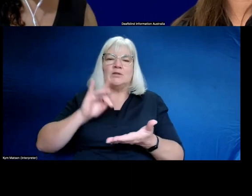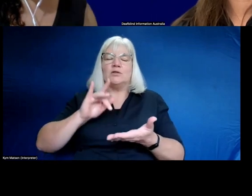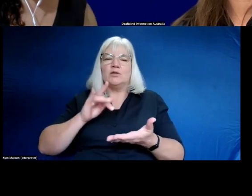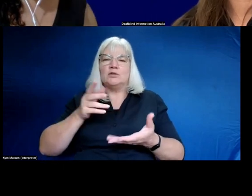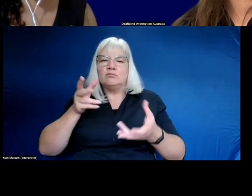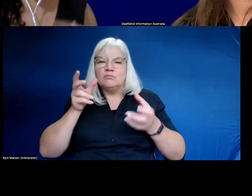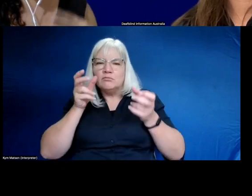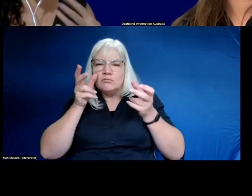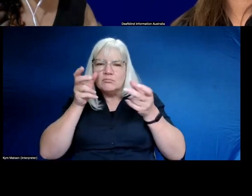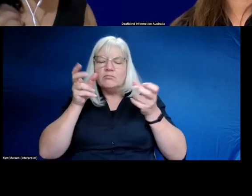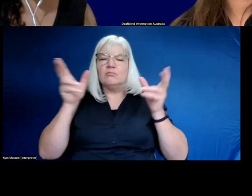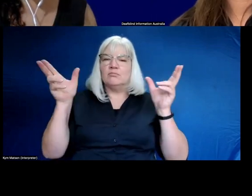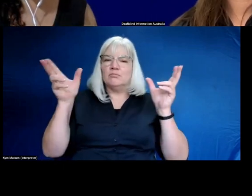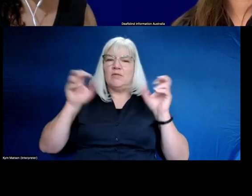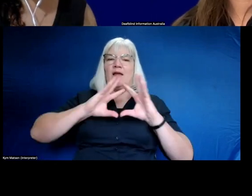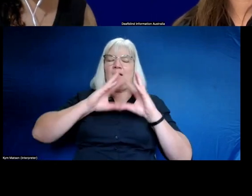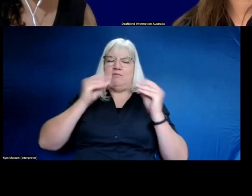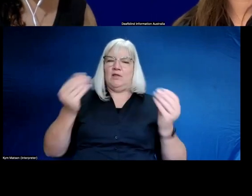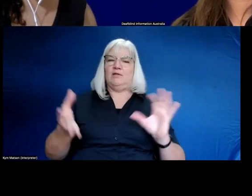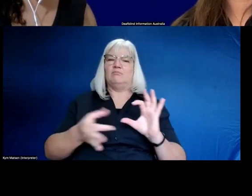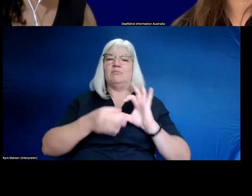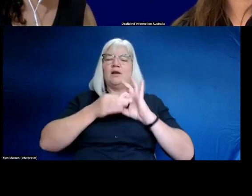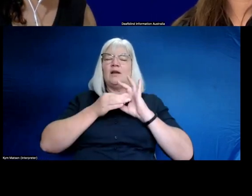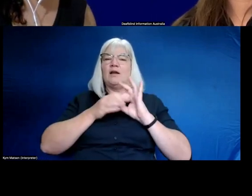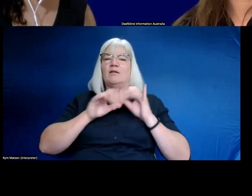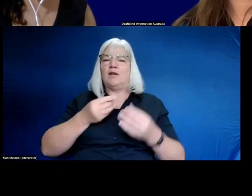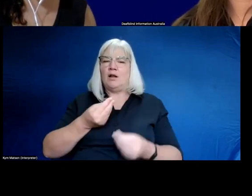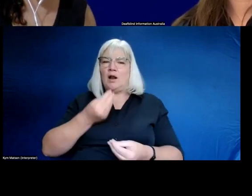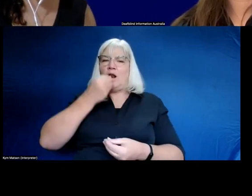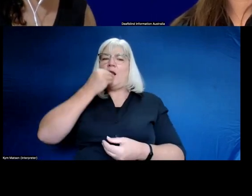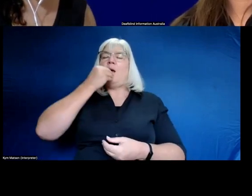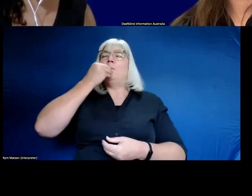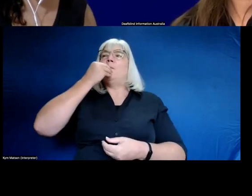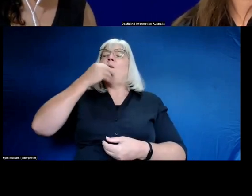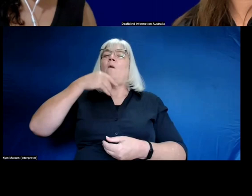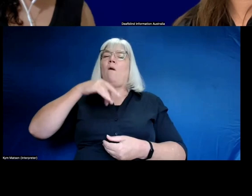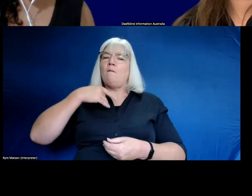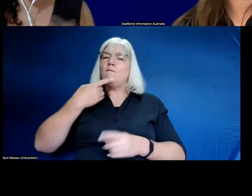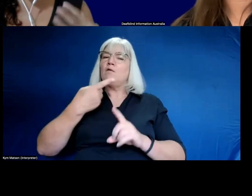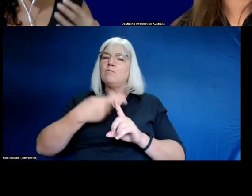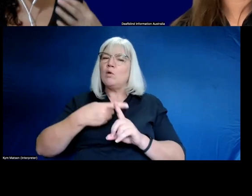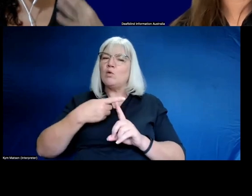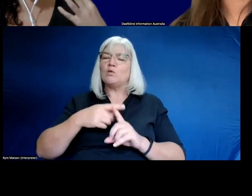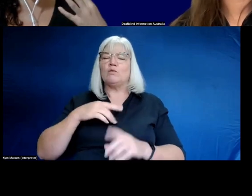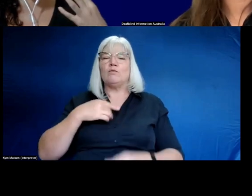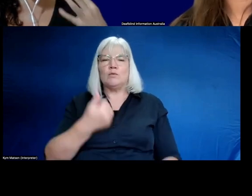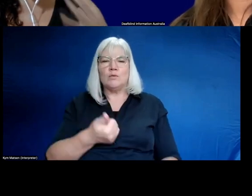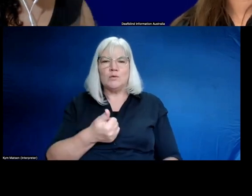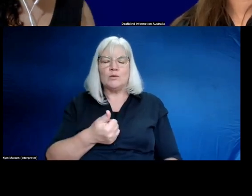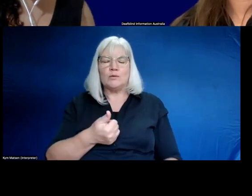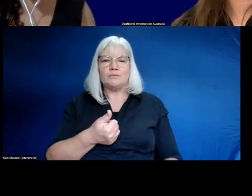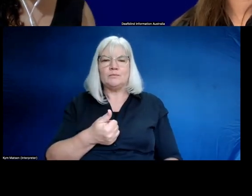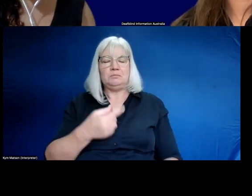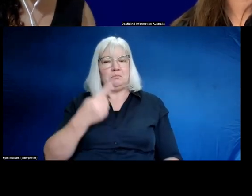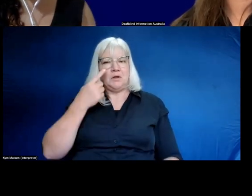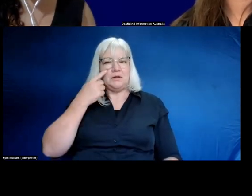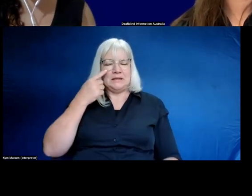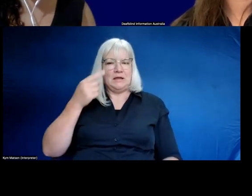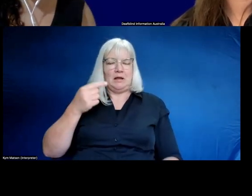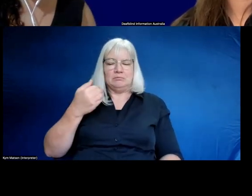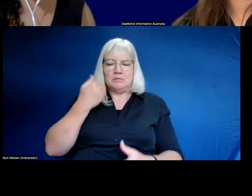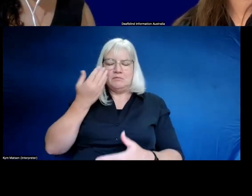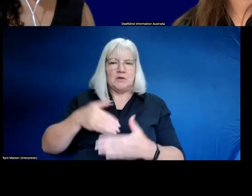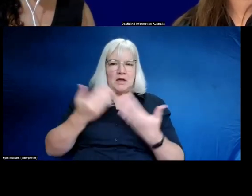positive experiences and things going in their mouth. And so we'll look at the daily routine and think, where are we most likely to